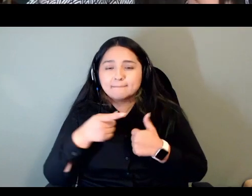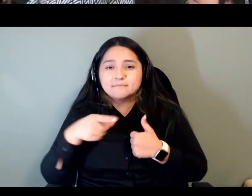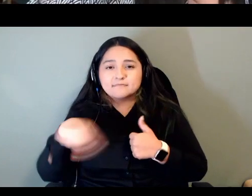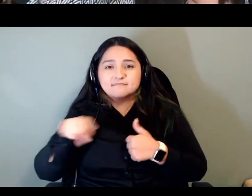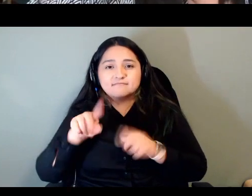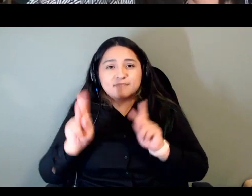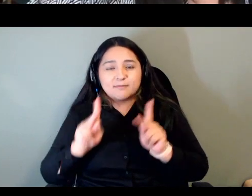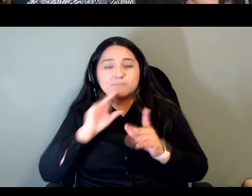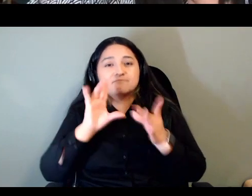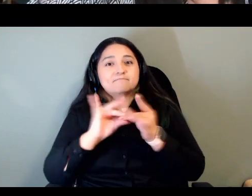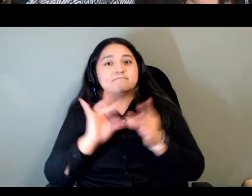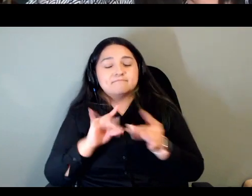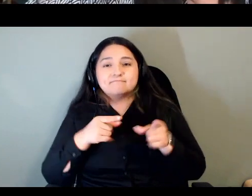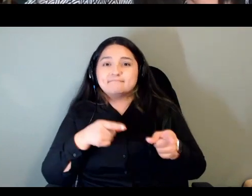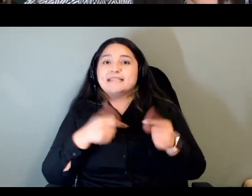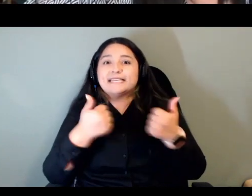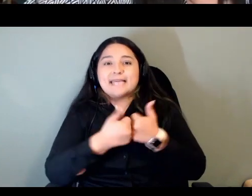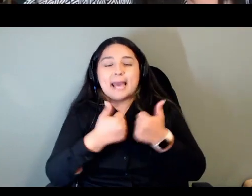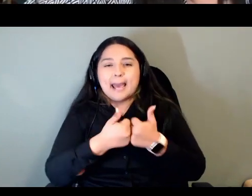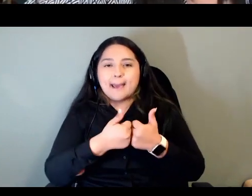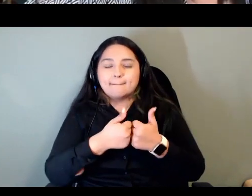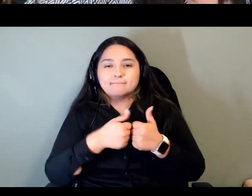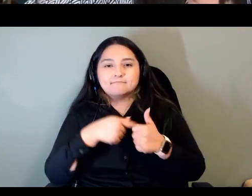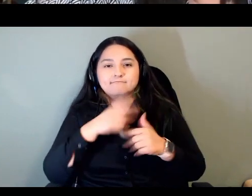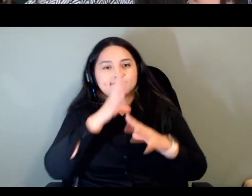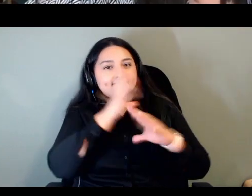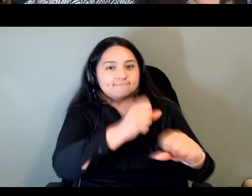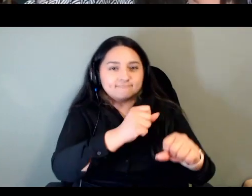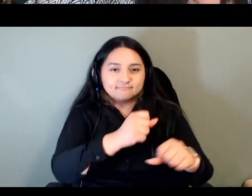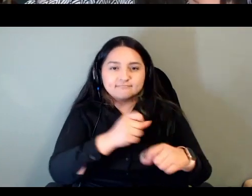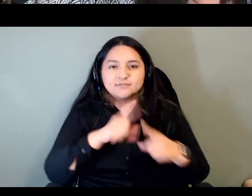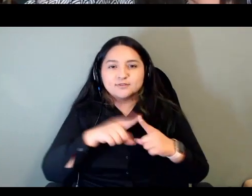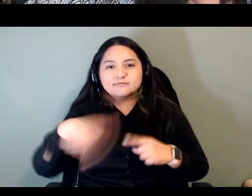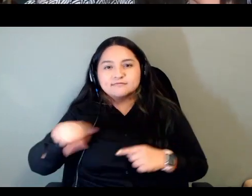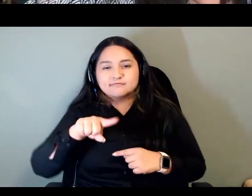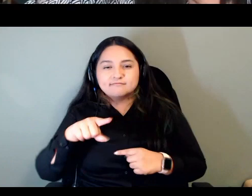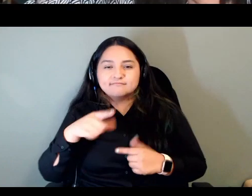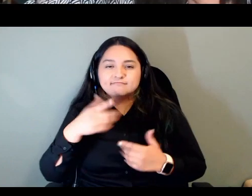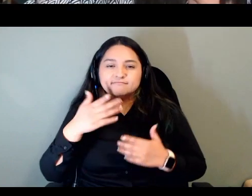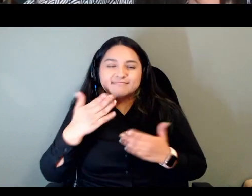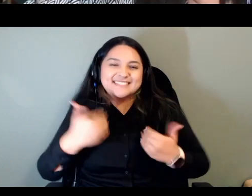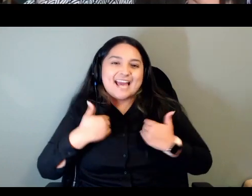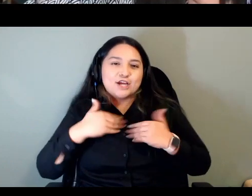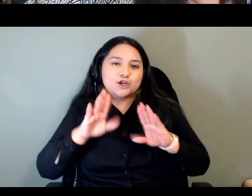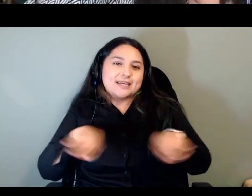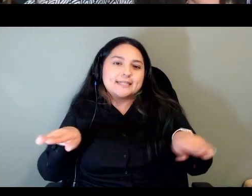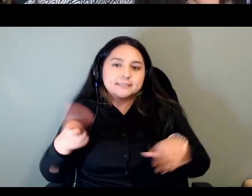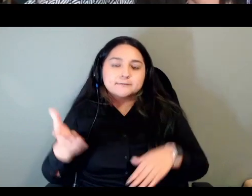it was the games, I think, that really stuck out to the user's kids. So